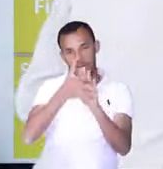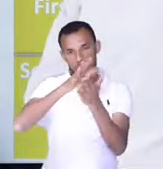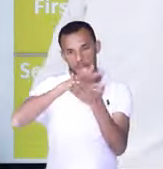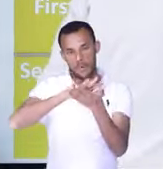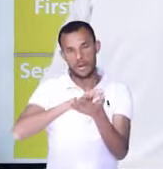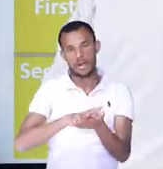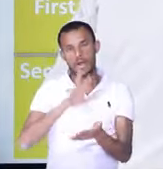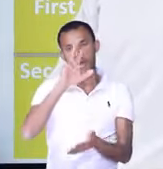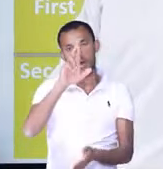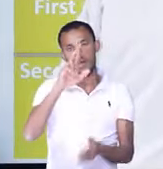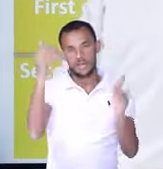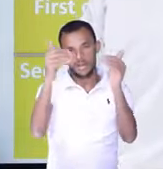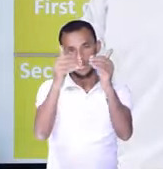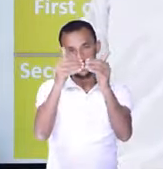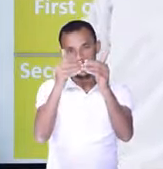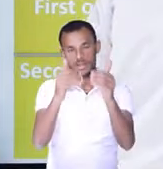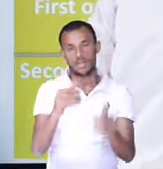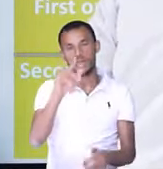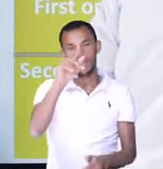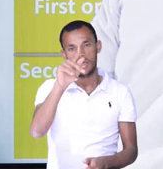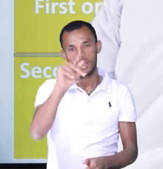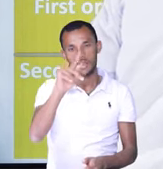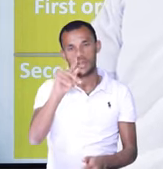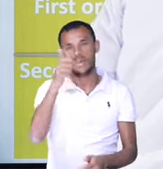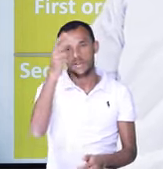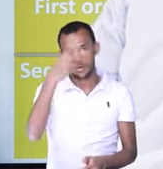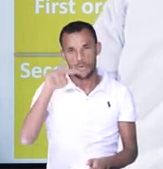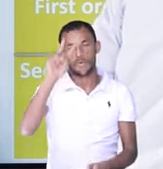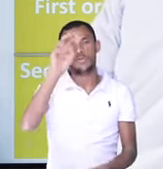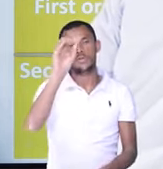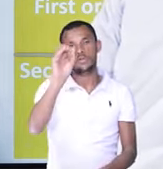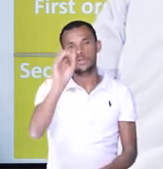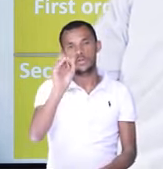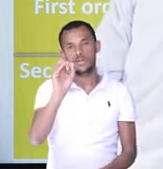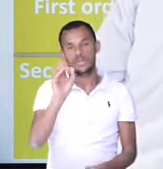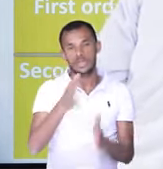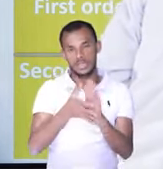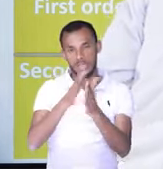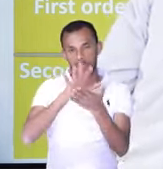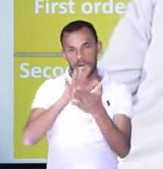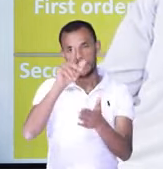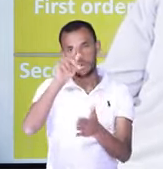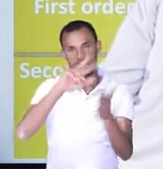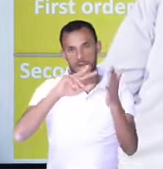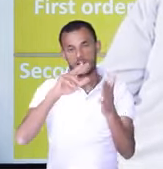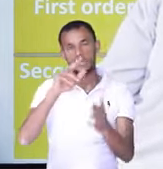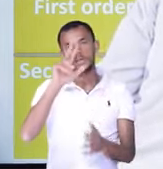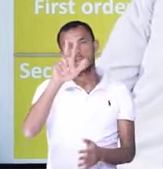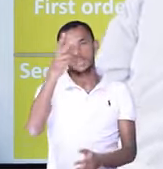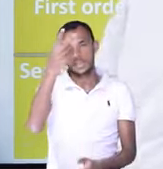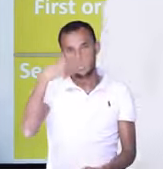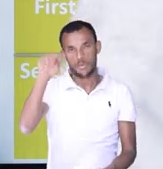tripled, rate is equals to K at the power of 0. Tripled means K 3 the power